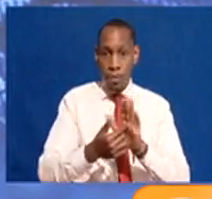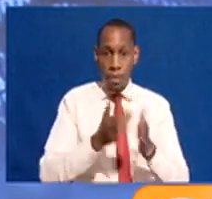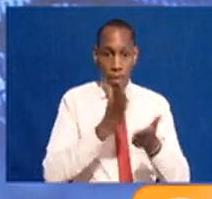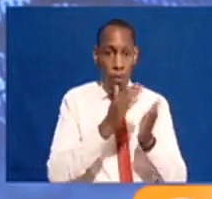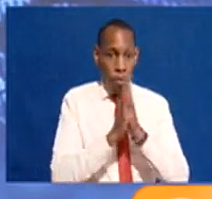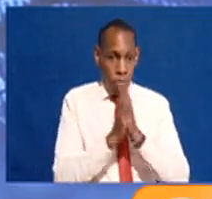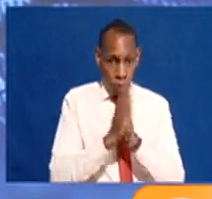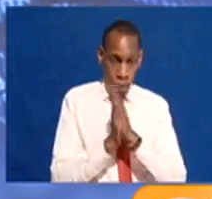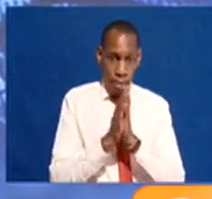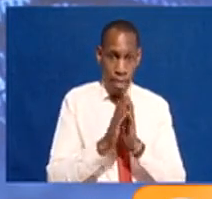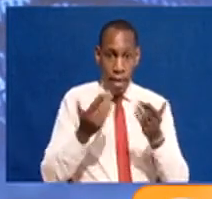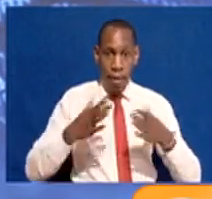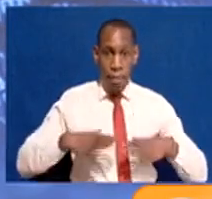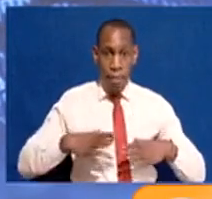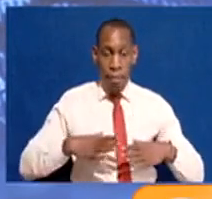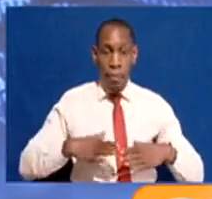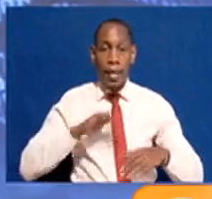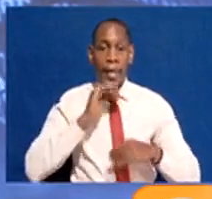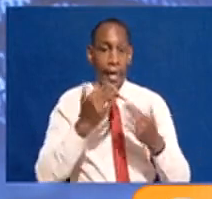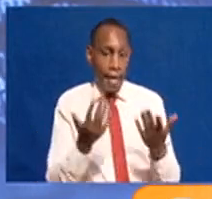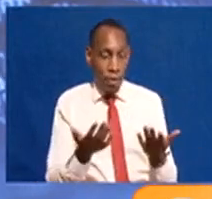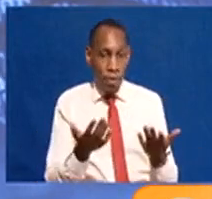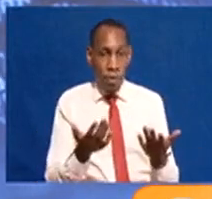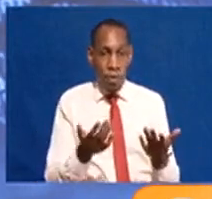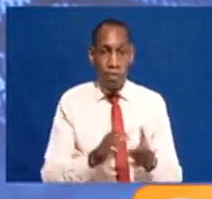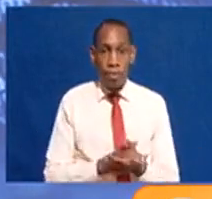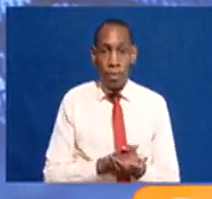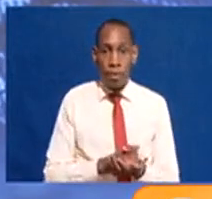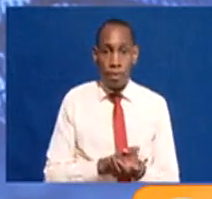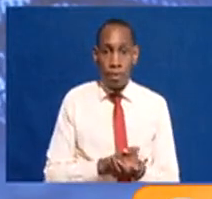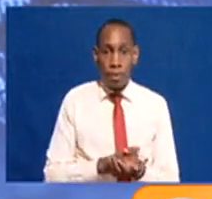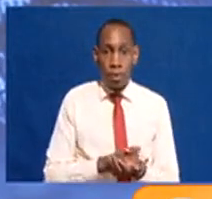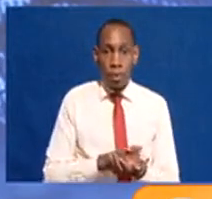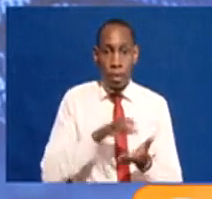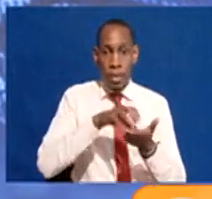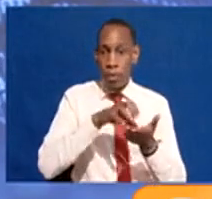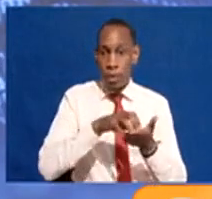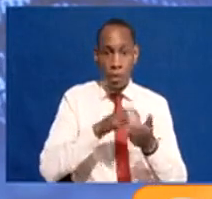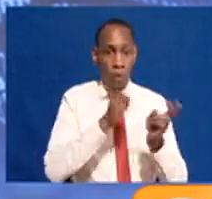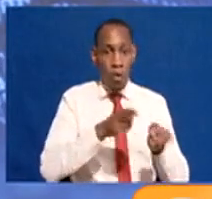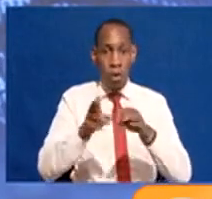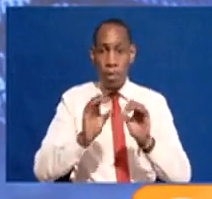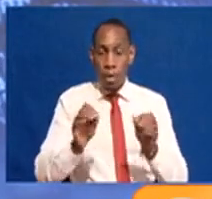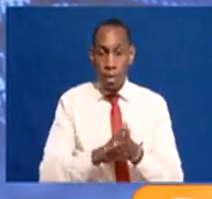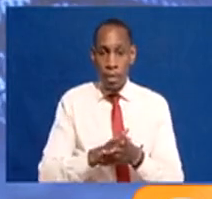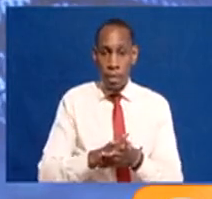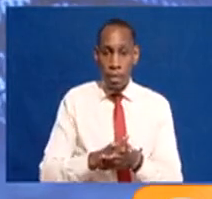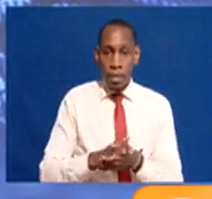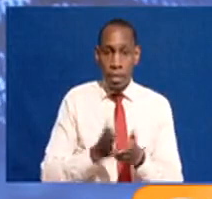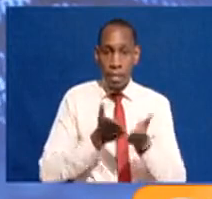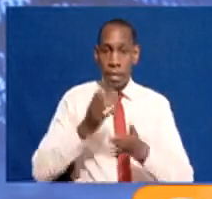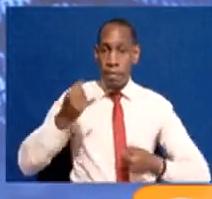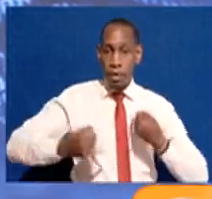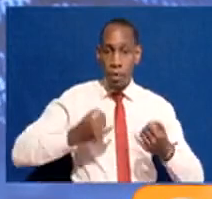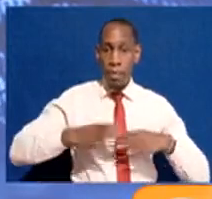true stories of how people met their death in the most unorthodox ways. Now, it may have served as entertainment for